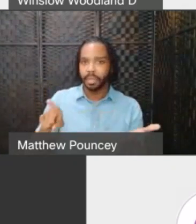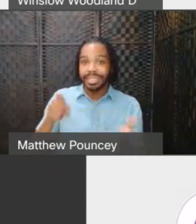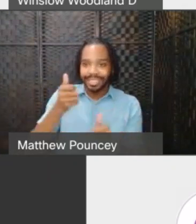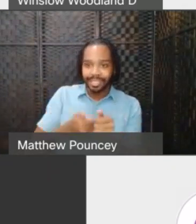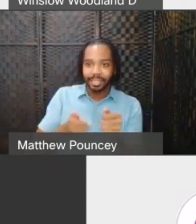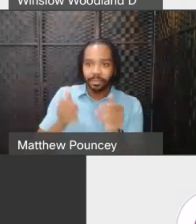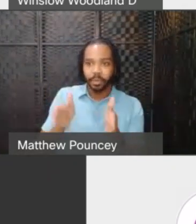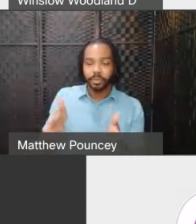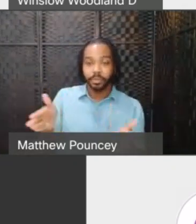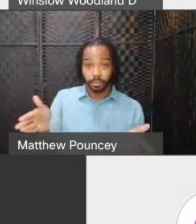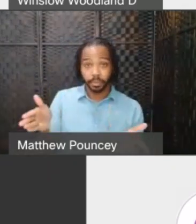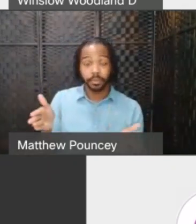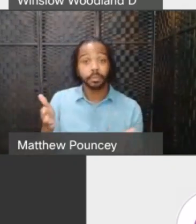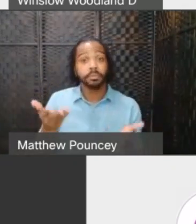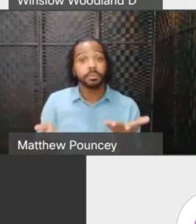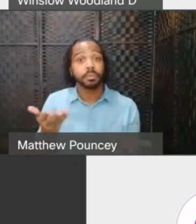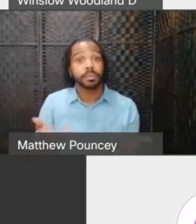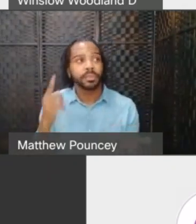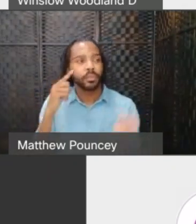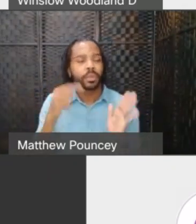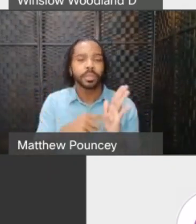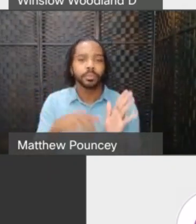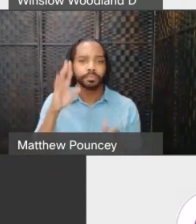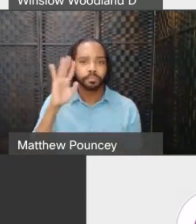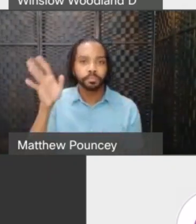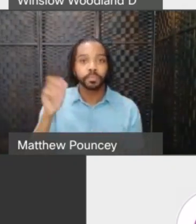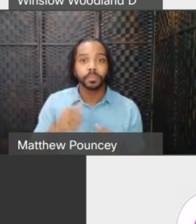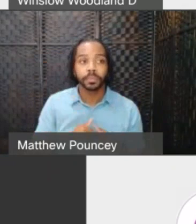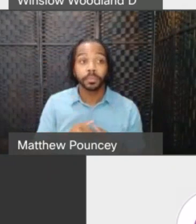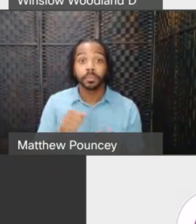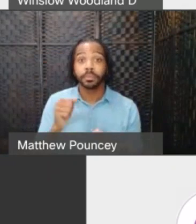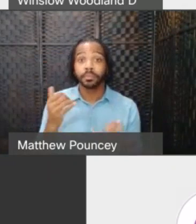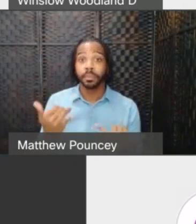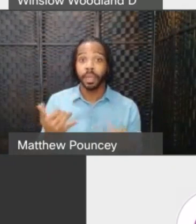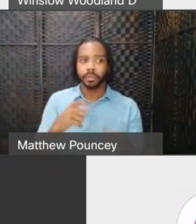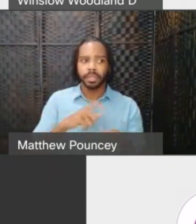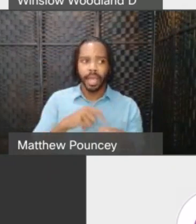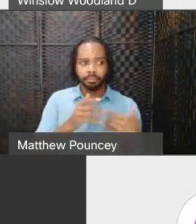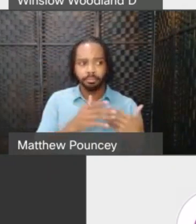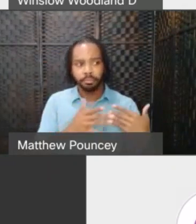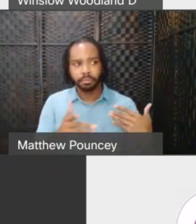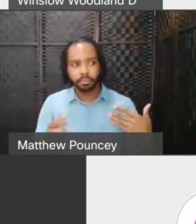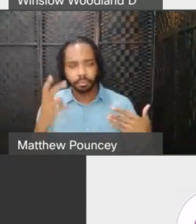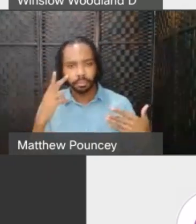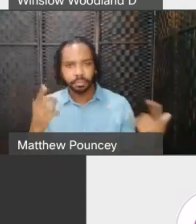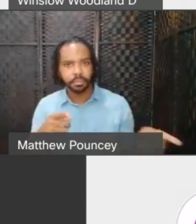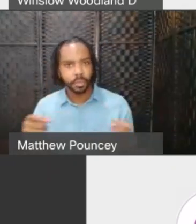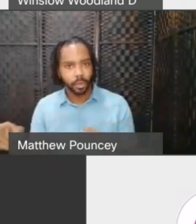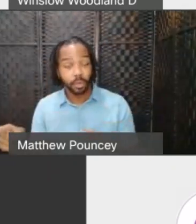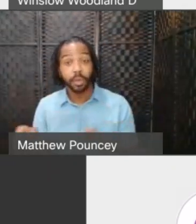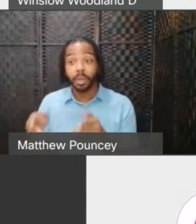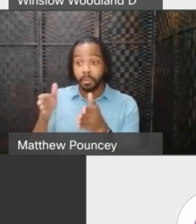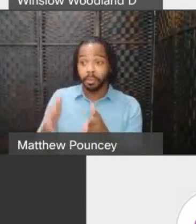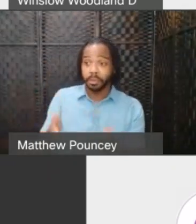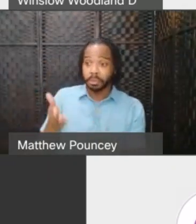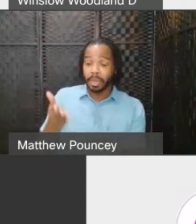person. And it may be, for example, given the time that has passed, a person may have started